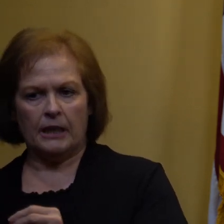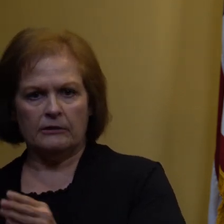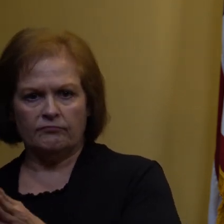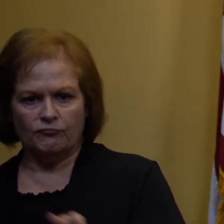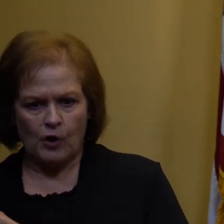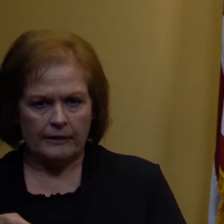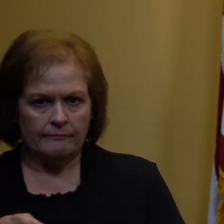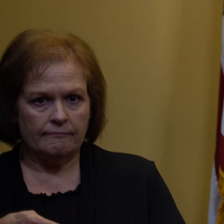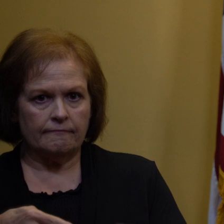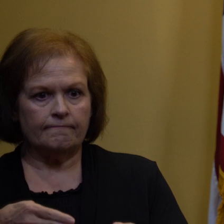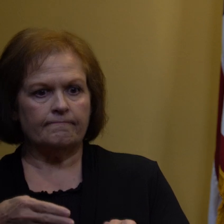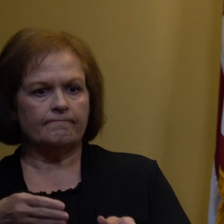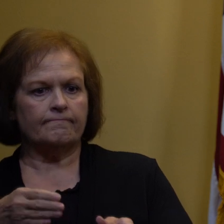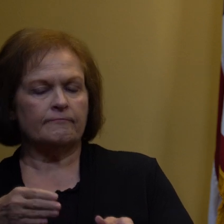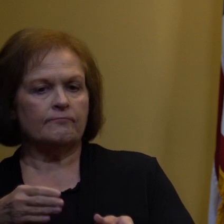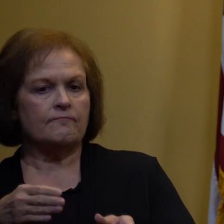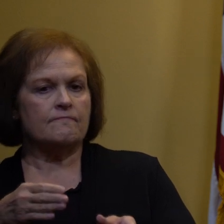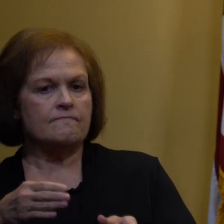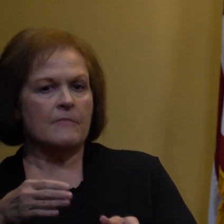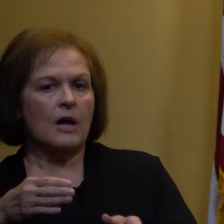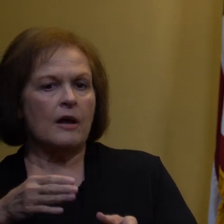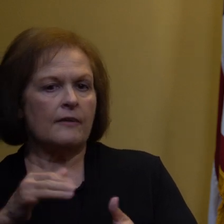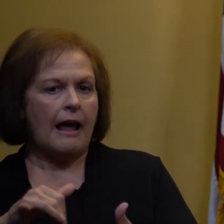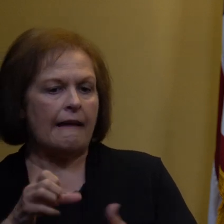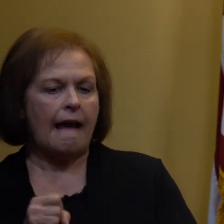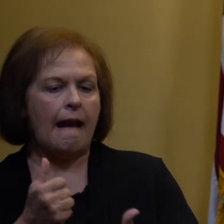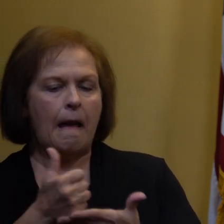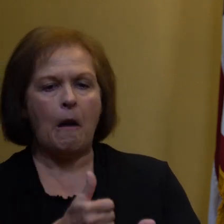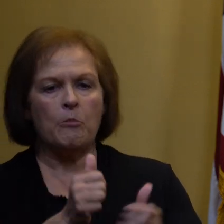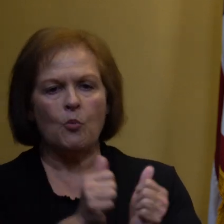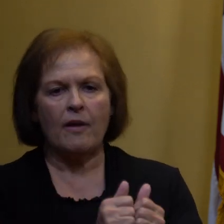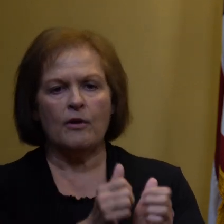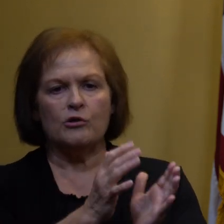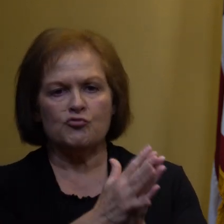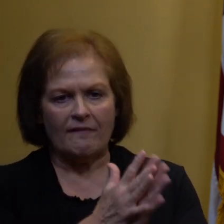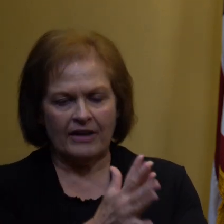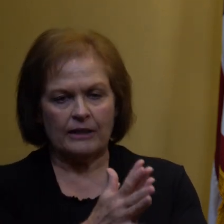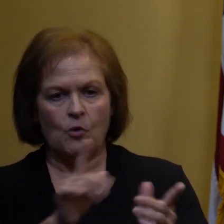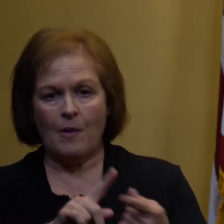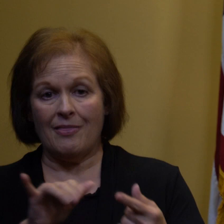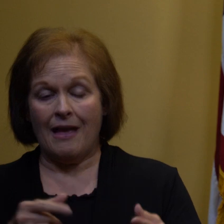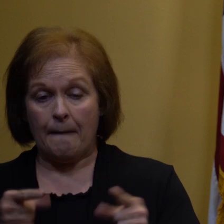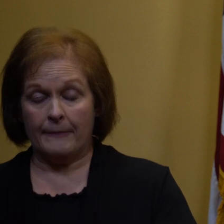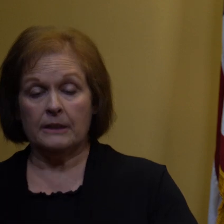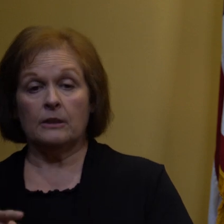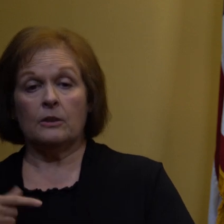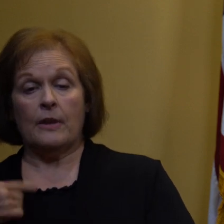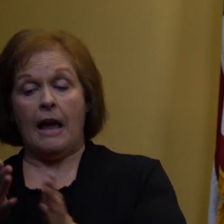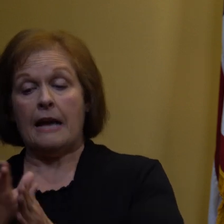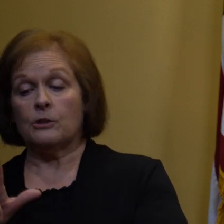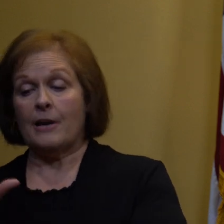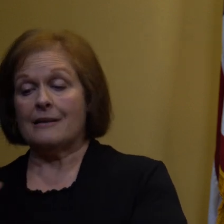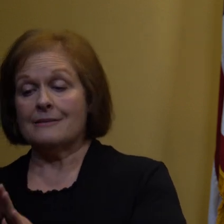other deployment strategies like traffic and patrolling traffic. When we asked the Louisiana